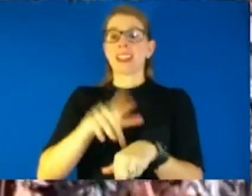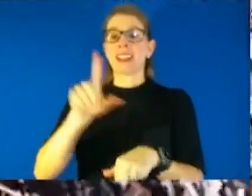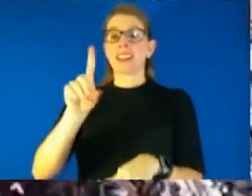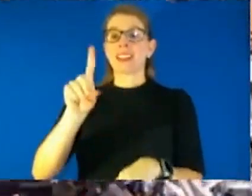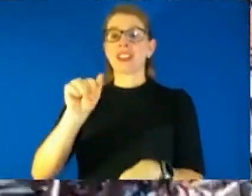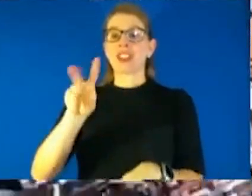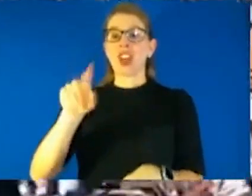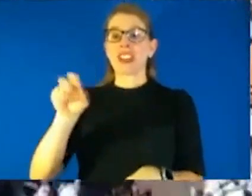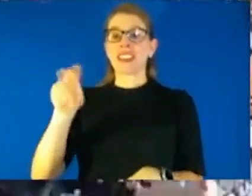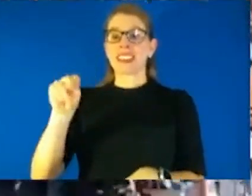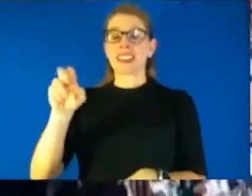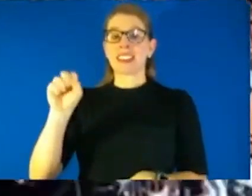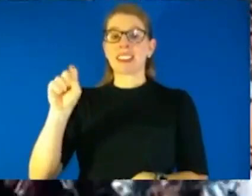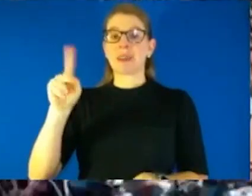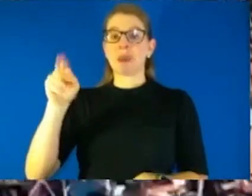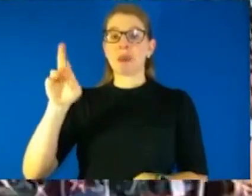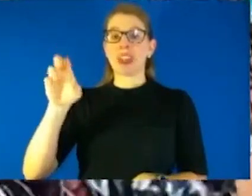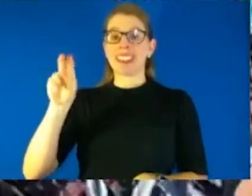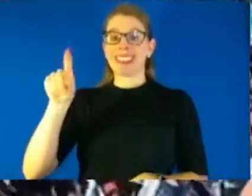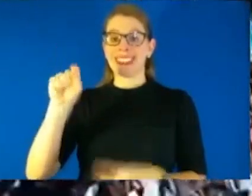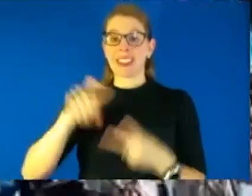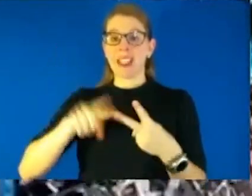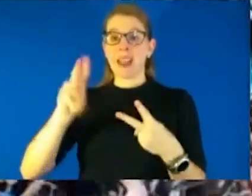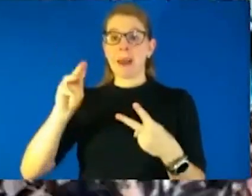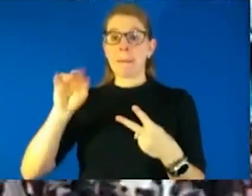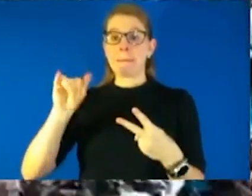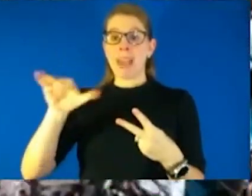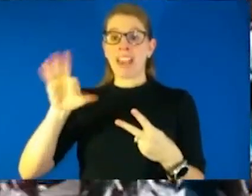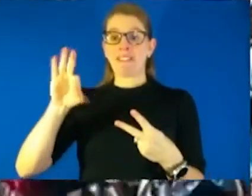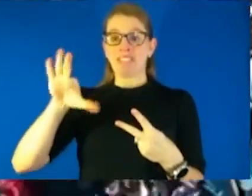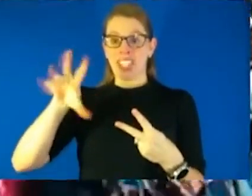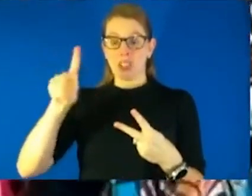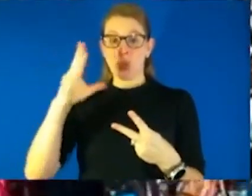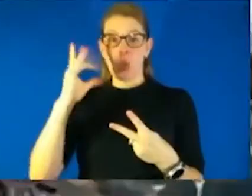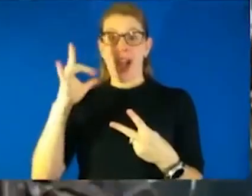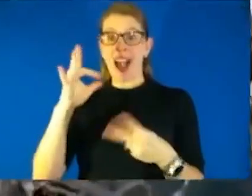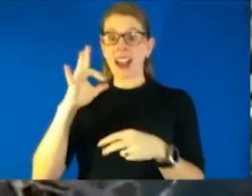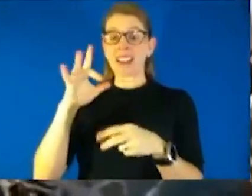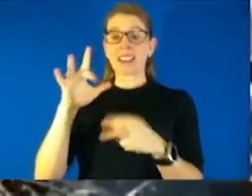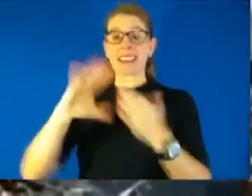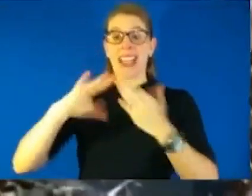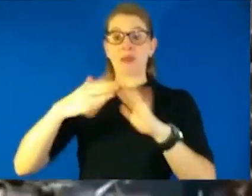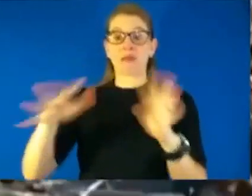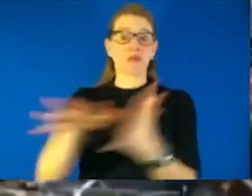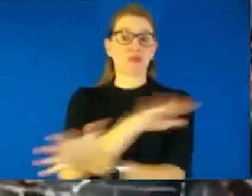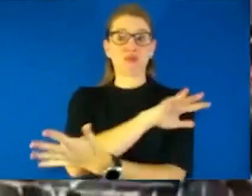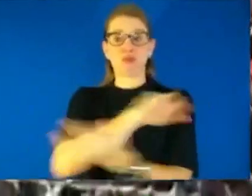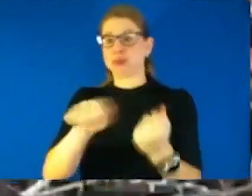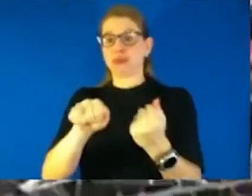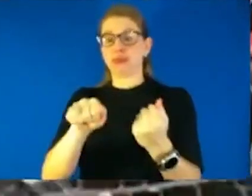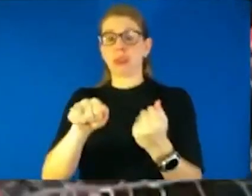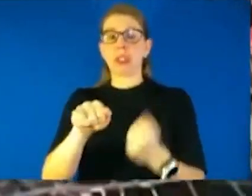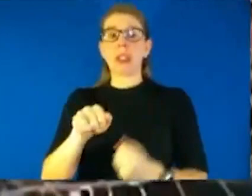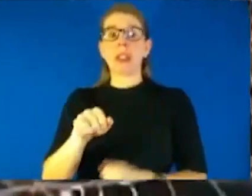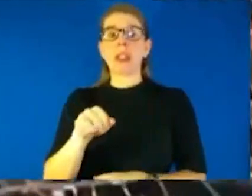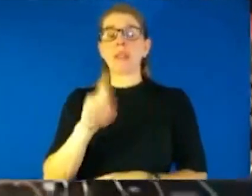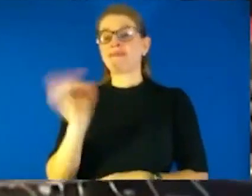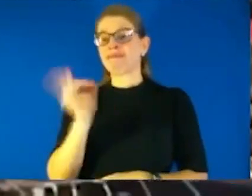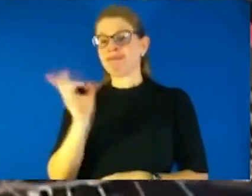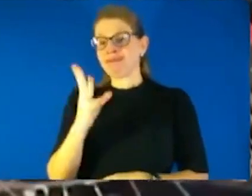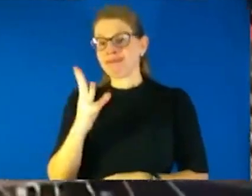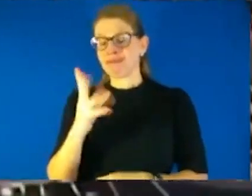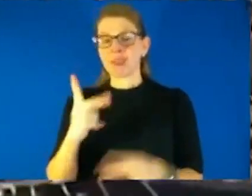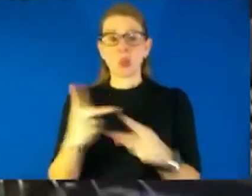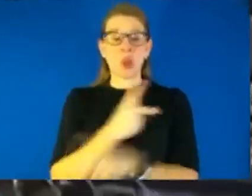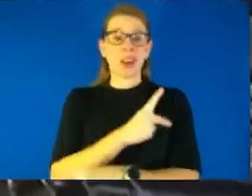thousands of homes and businesses were either damaged or completely leveled and destroyed. This disaster could not come at a worse